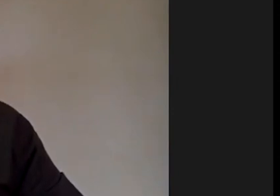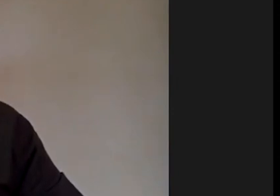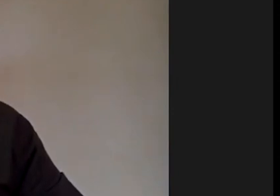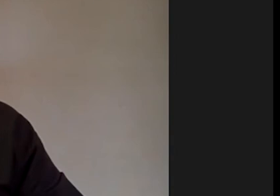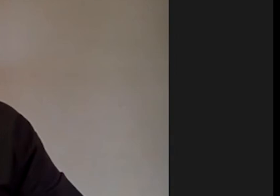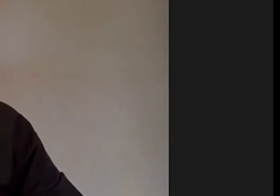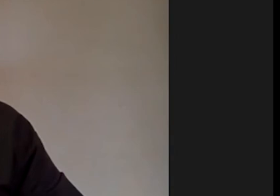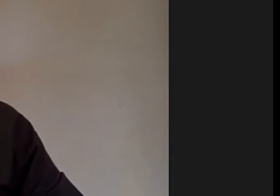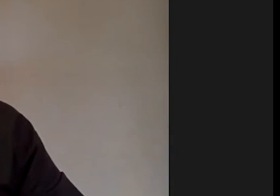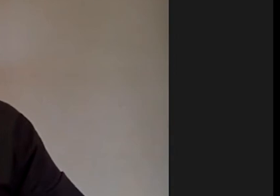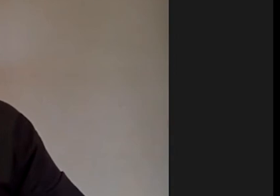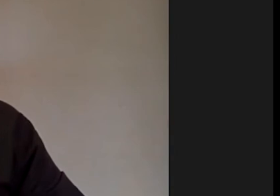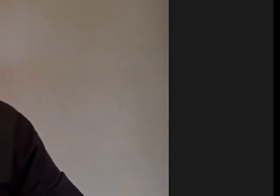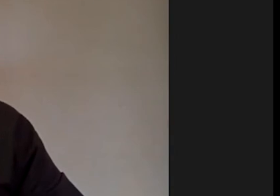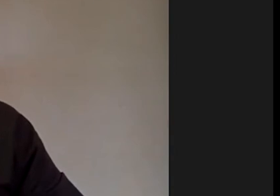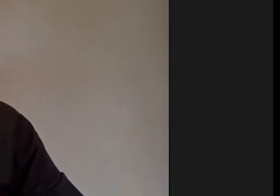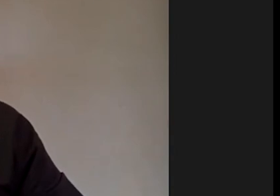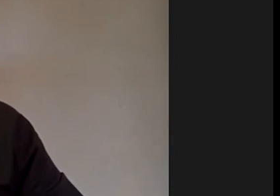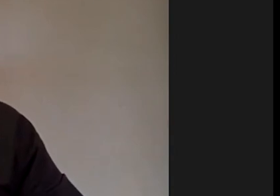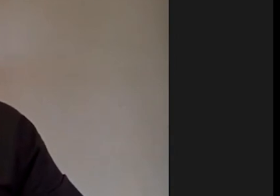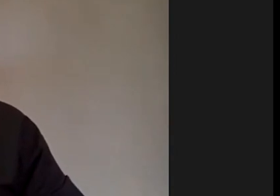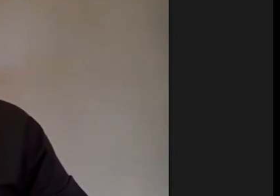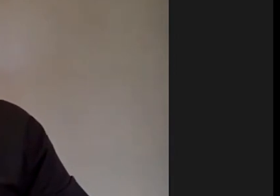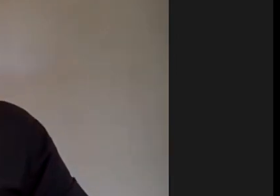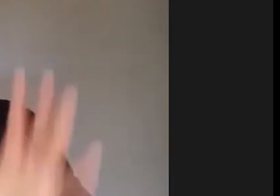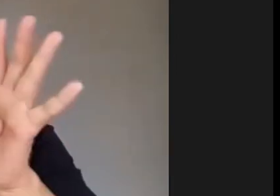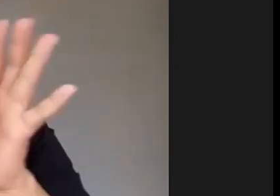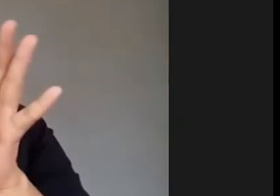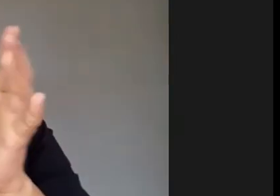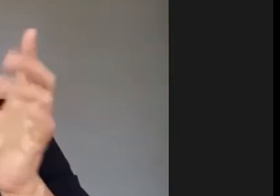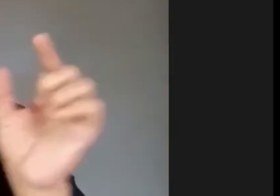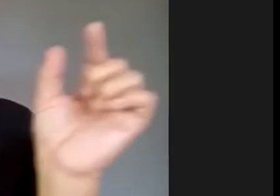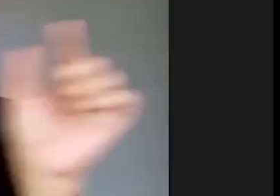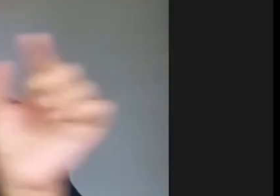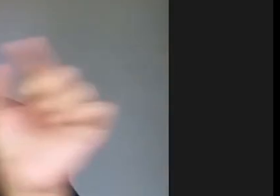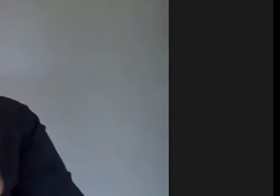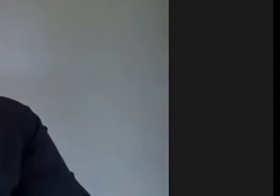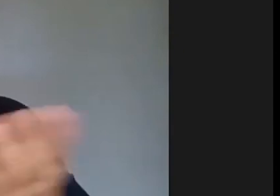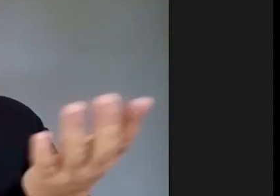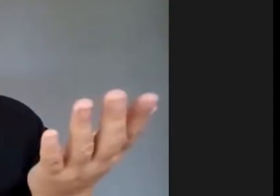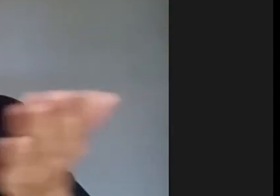So are you reviewing your syntax course?